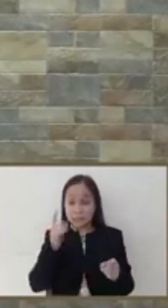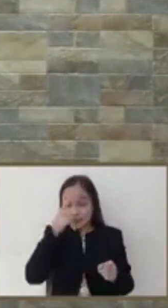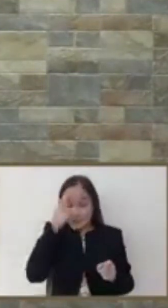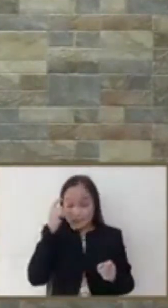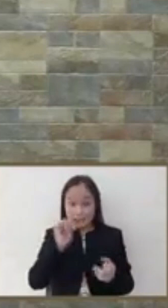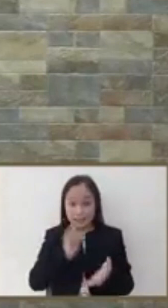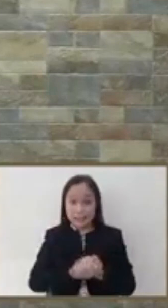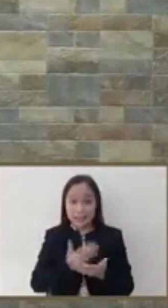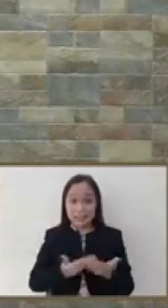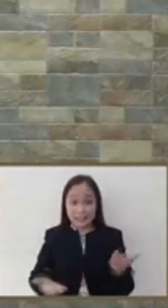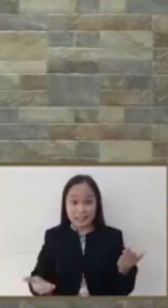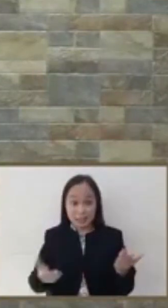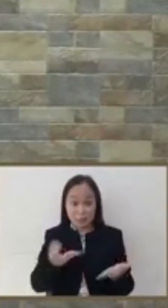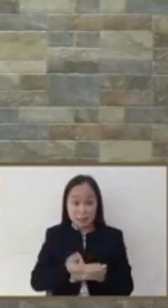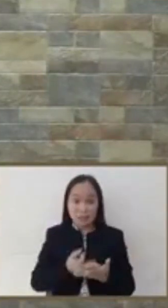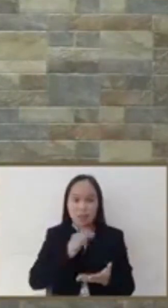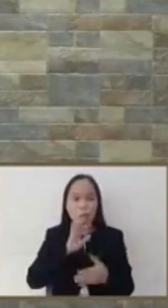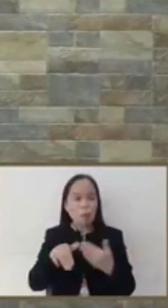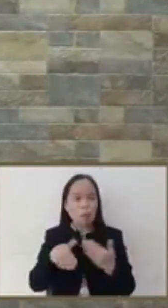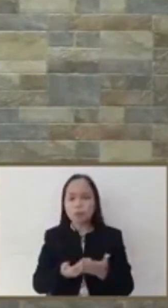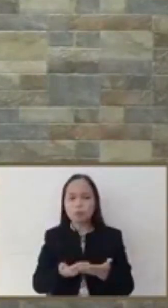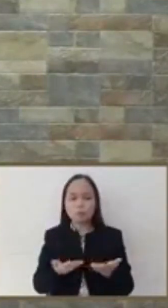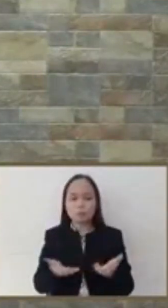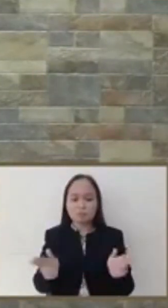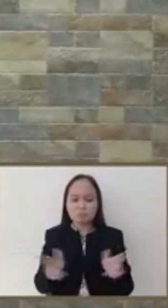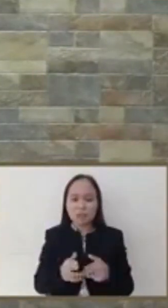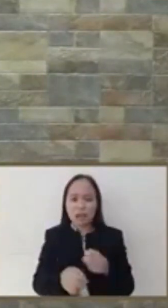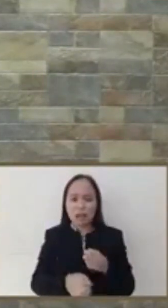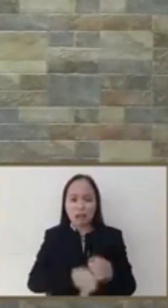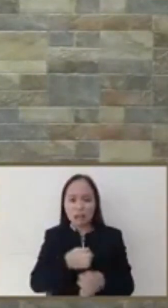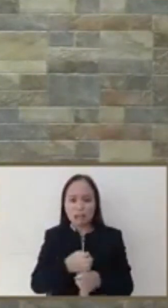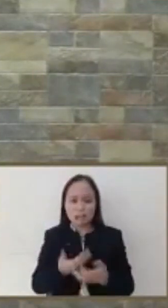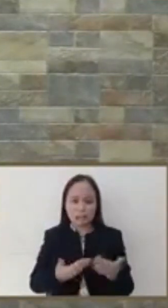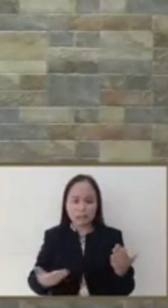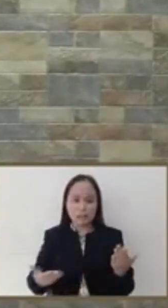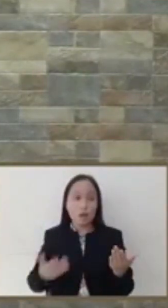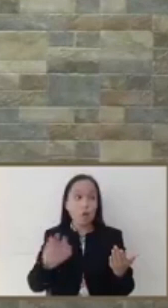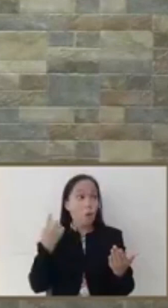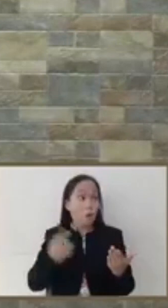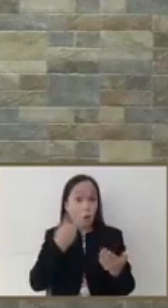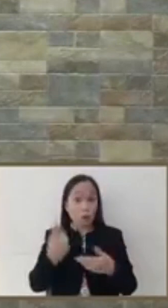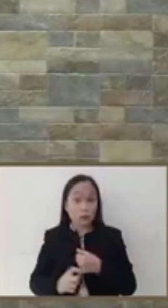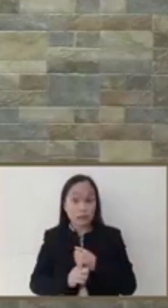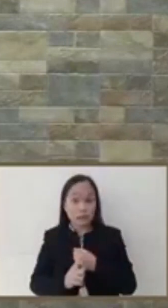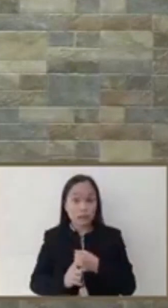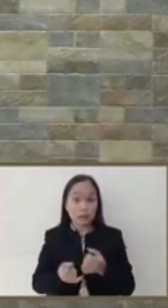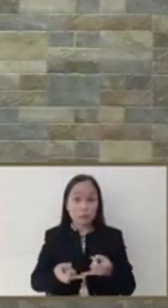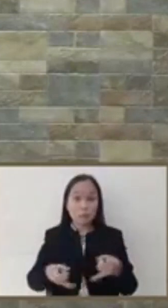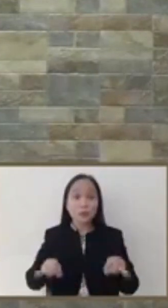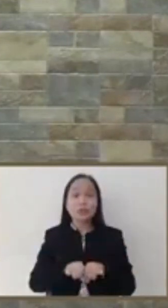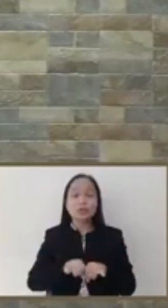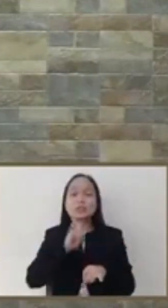only temporal. Okay? Now, let me tell you this. The only treasures that matters is